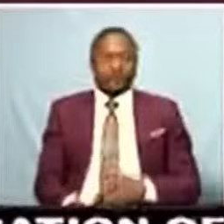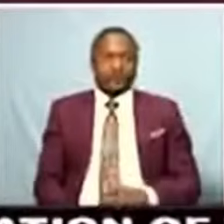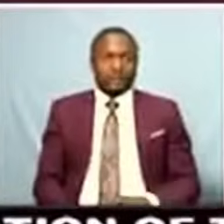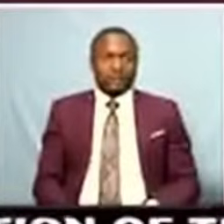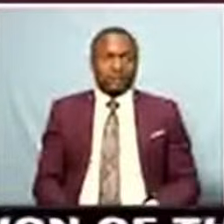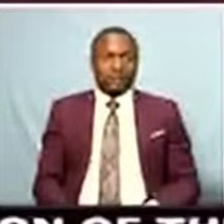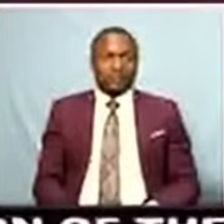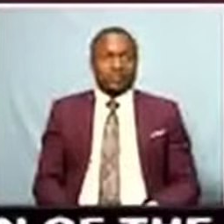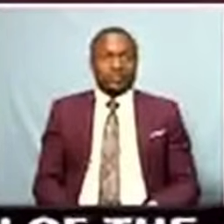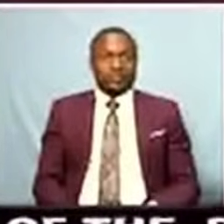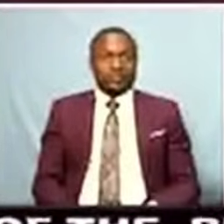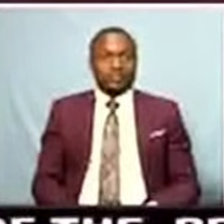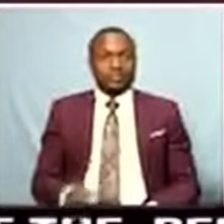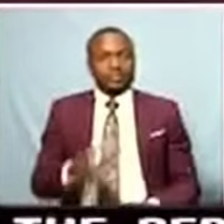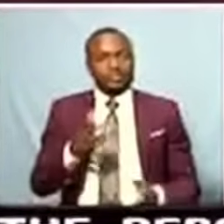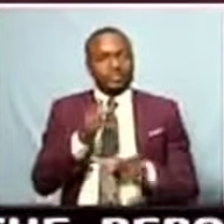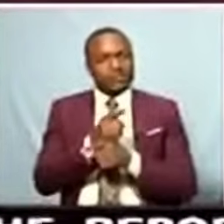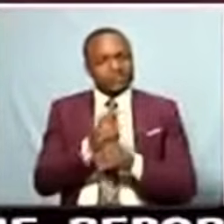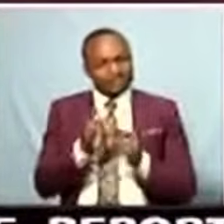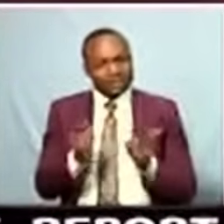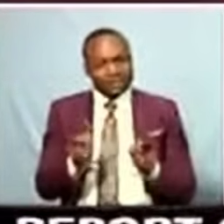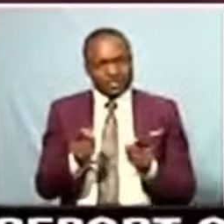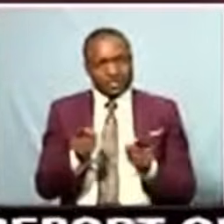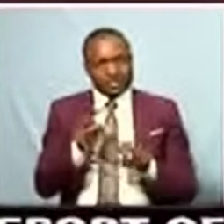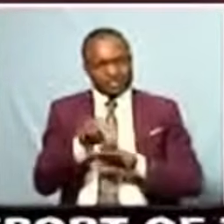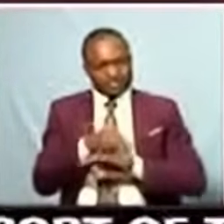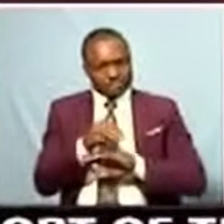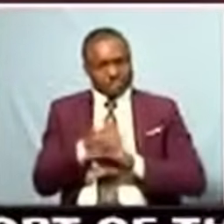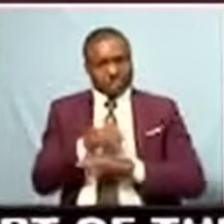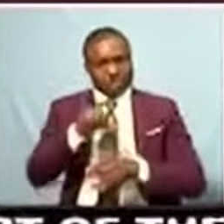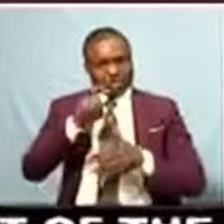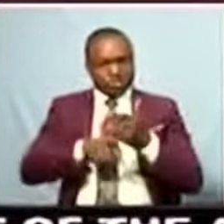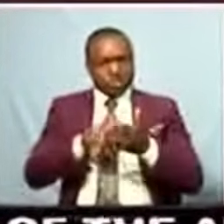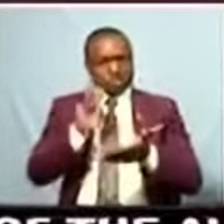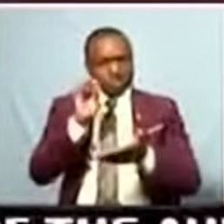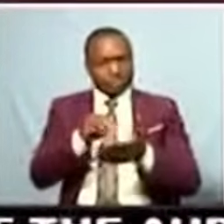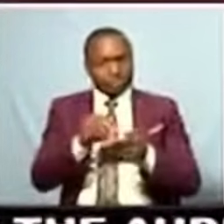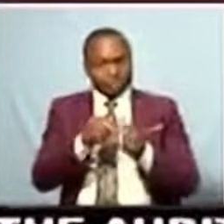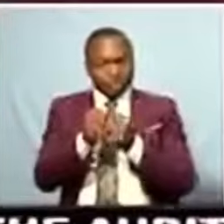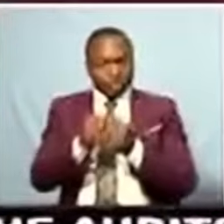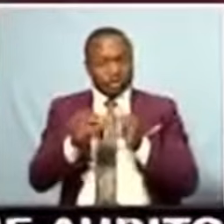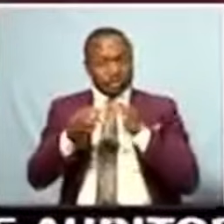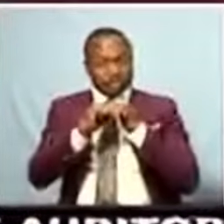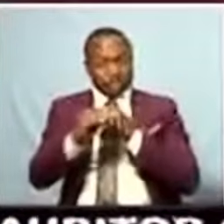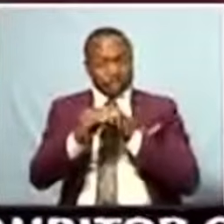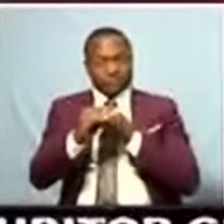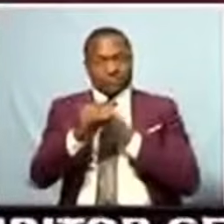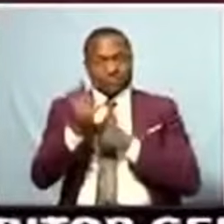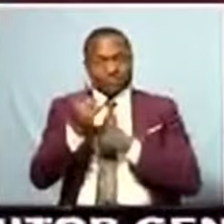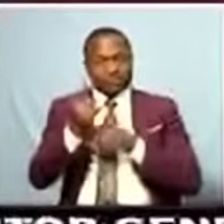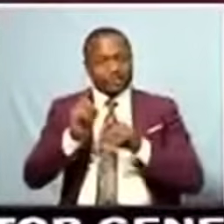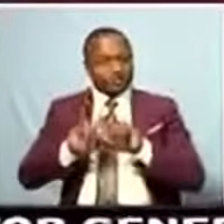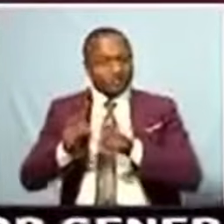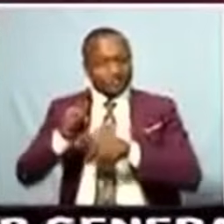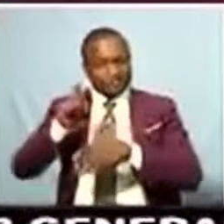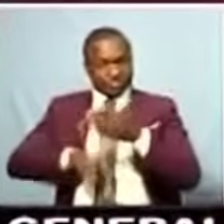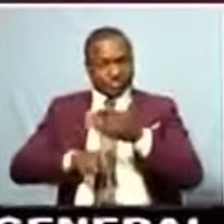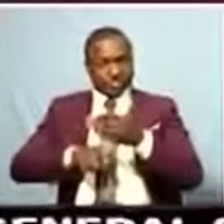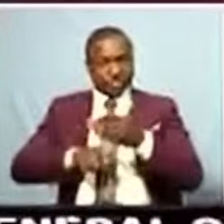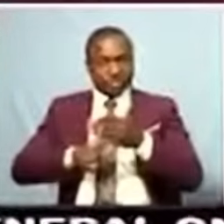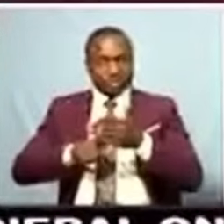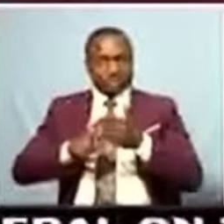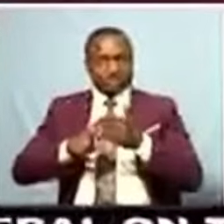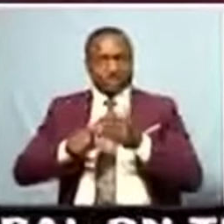it could just have been an aggregation of all the costs put together, because level 1s cost something else and the mini hospitals also cost another